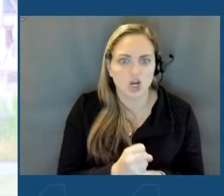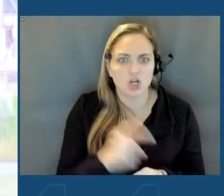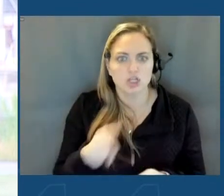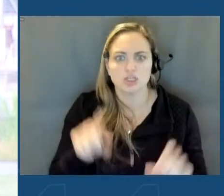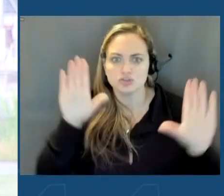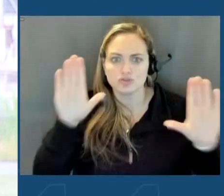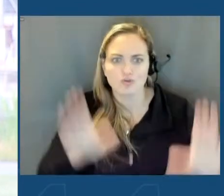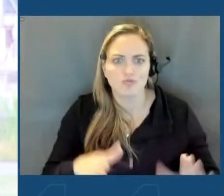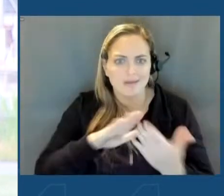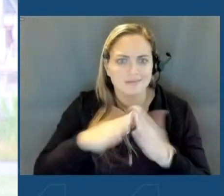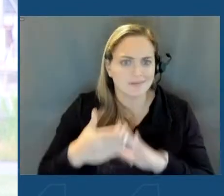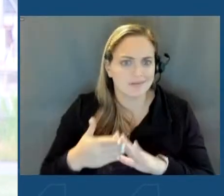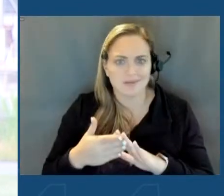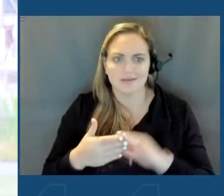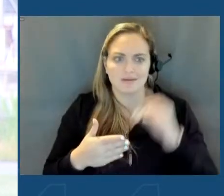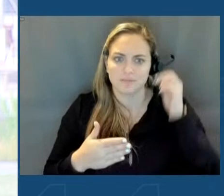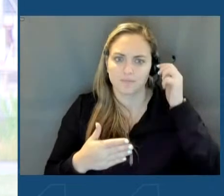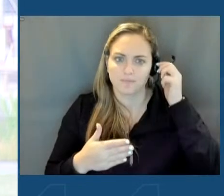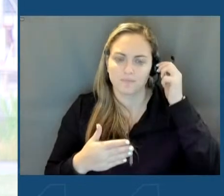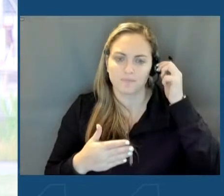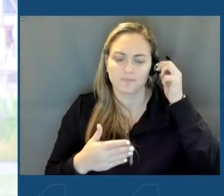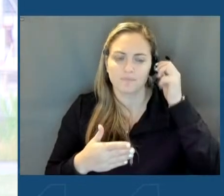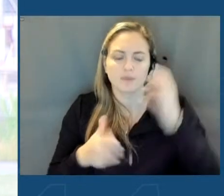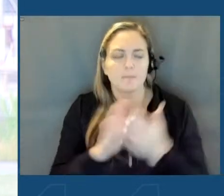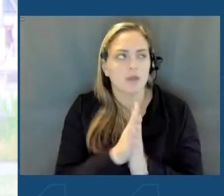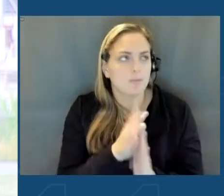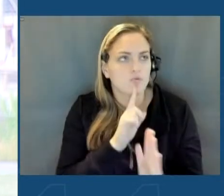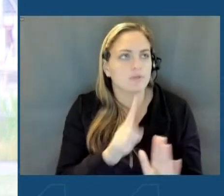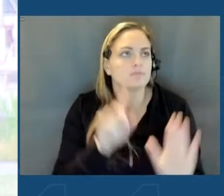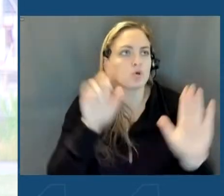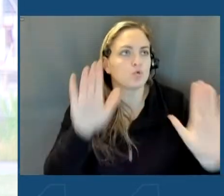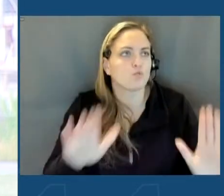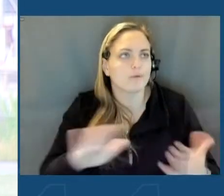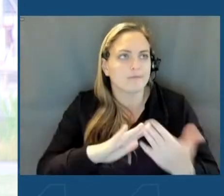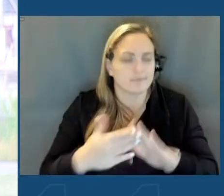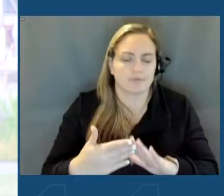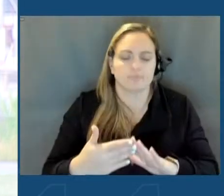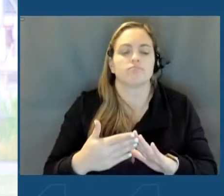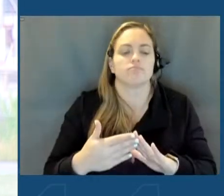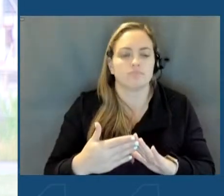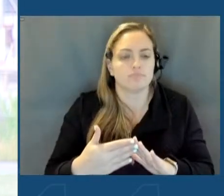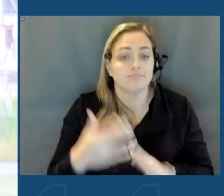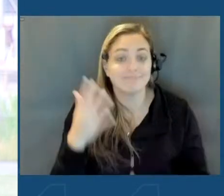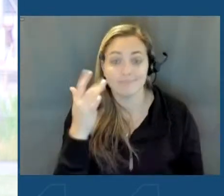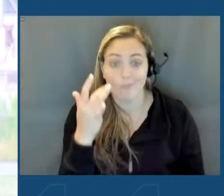city. It has become a great city. It's become a great city